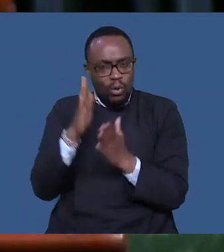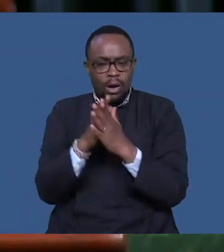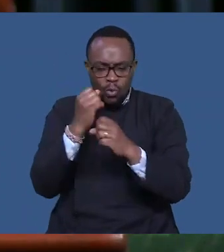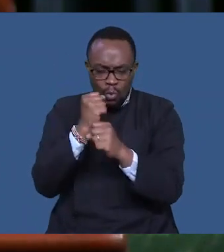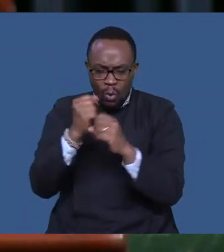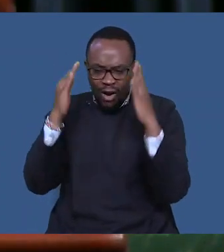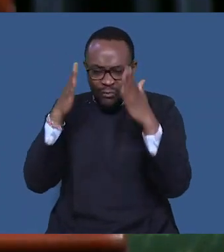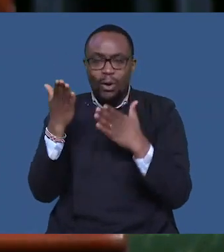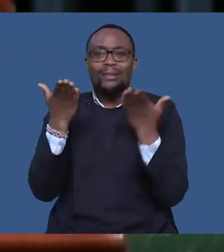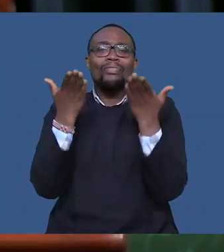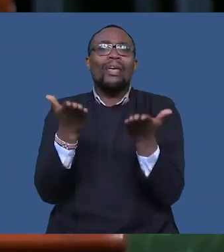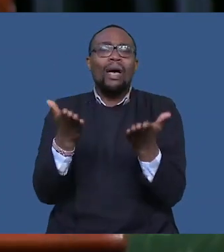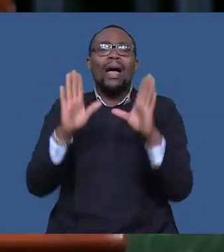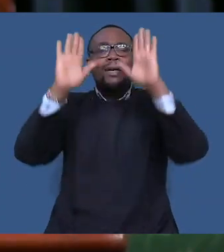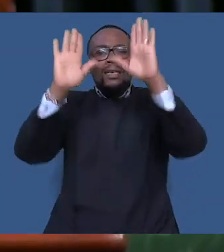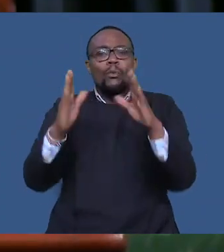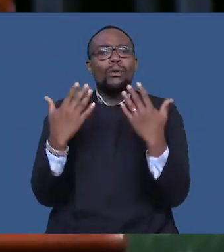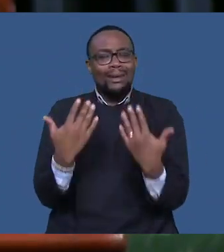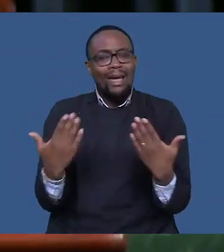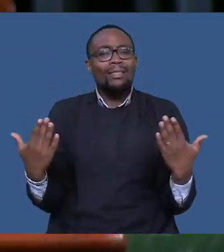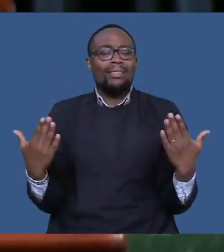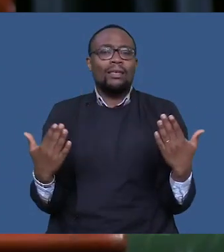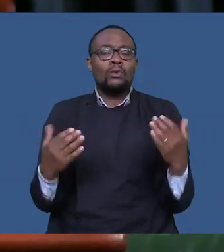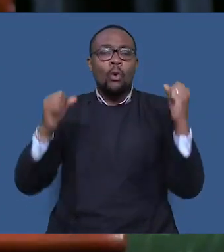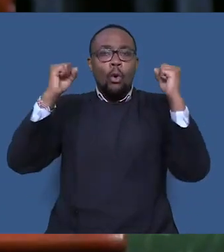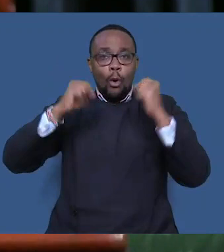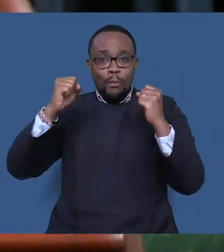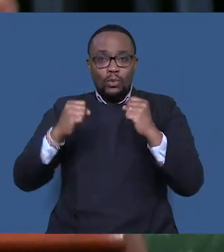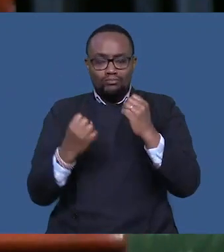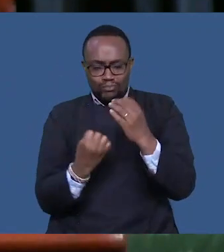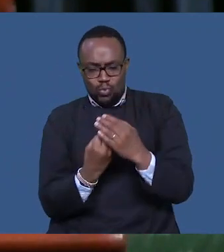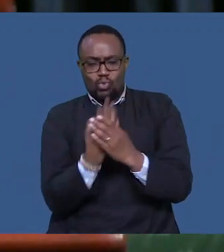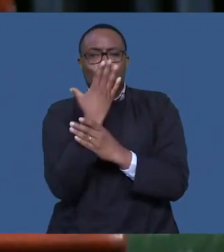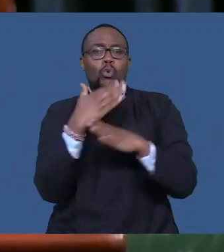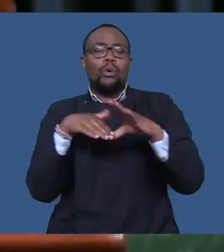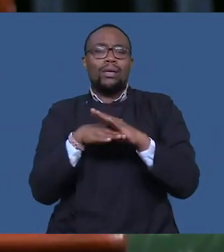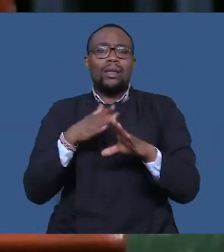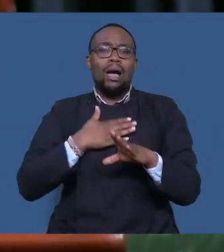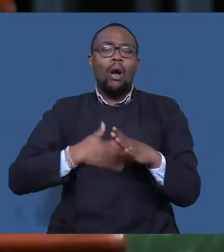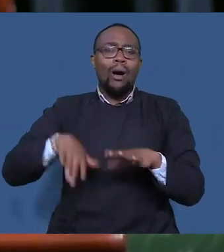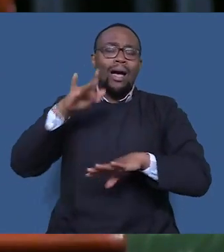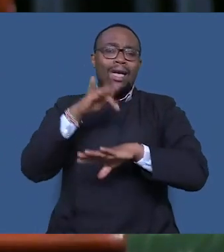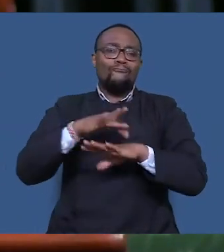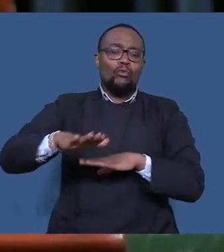that we focus our energy on that which enables us to go higher in our spheres of